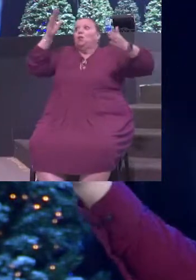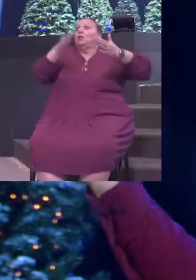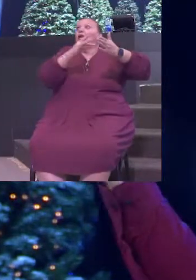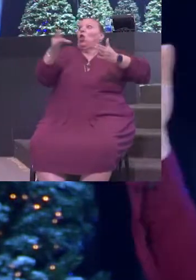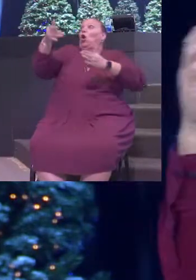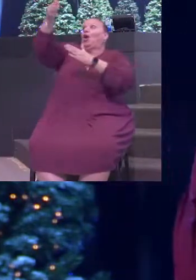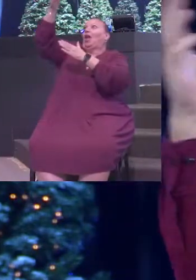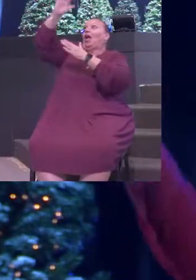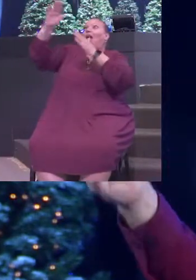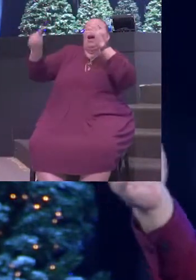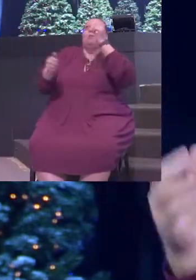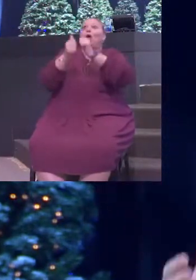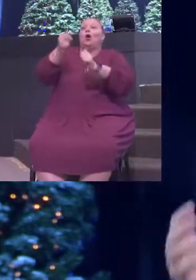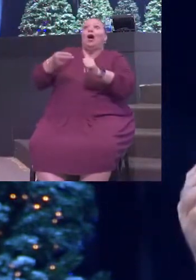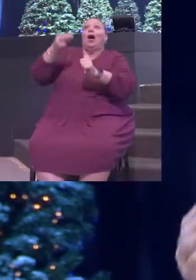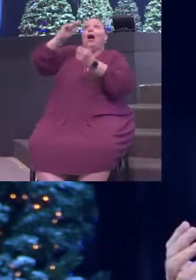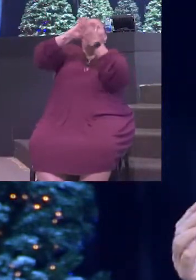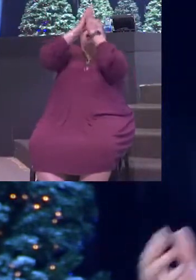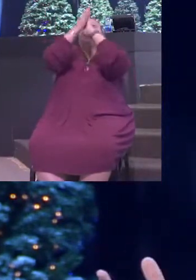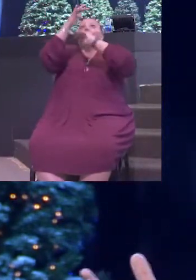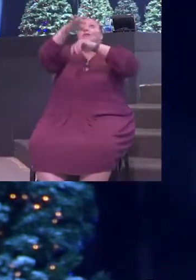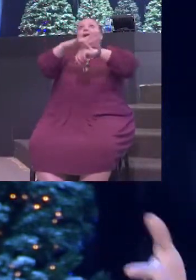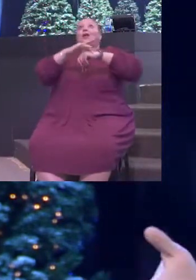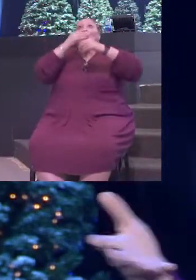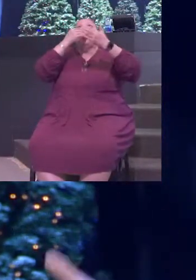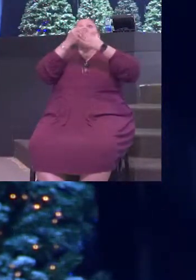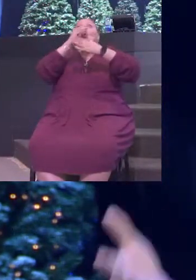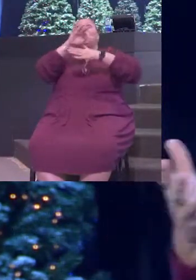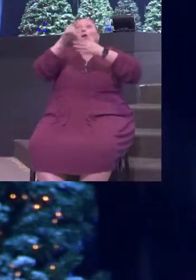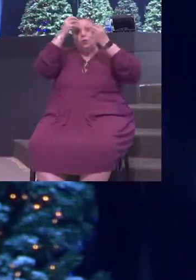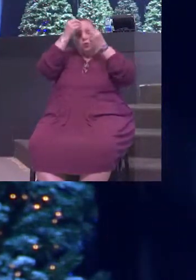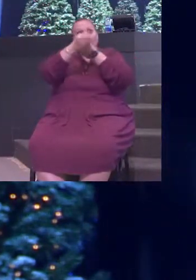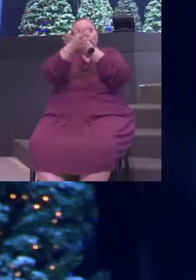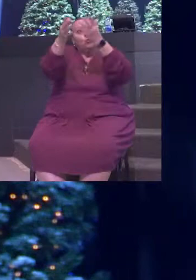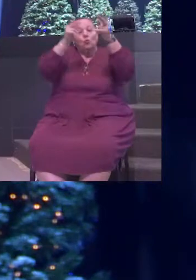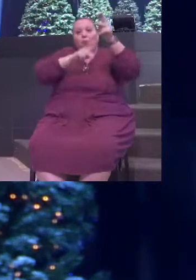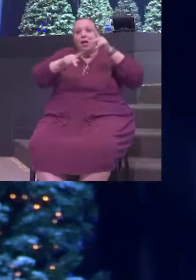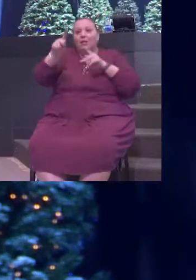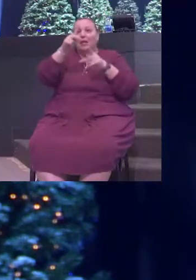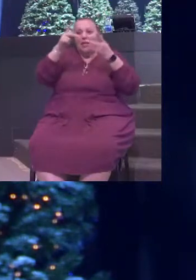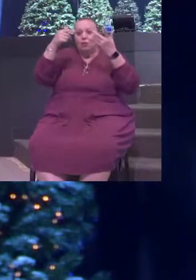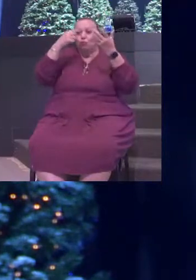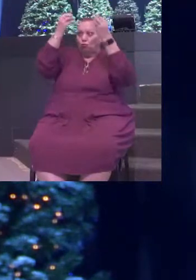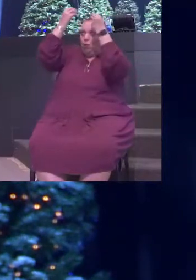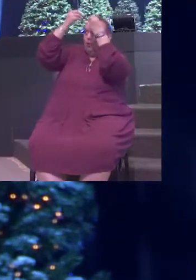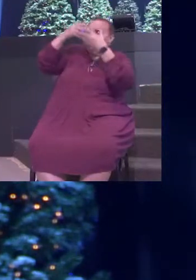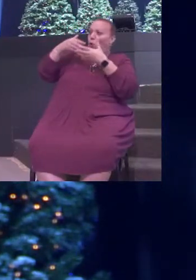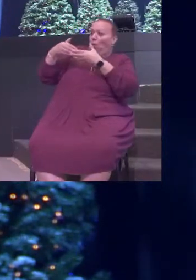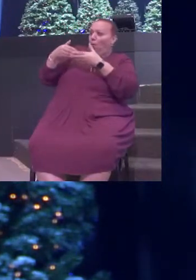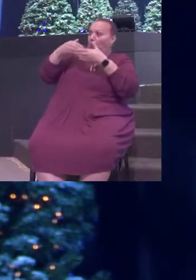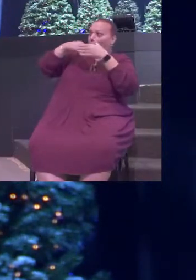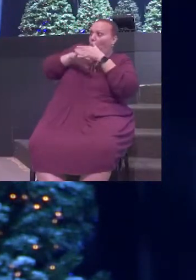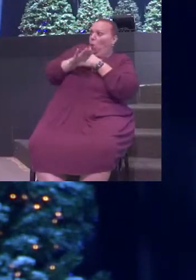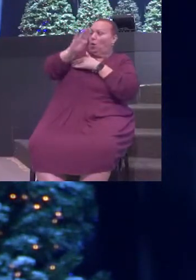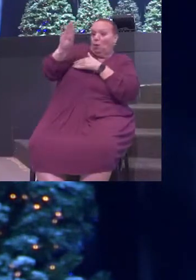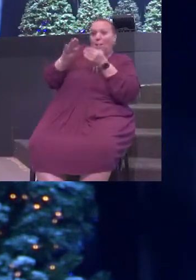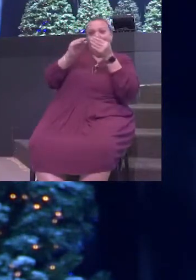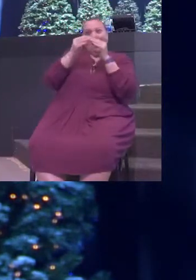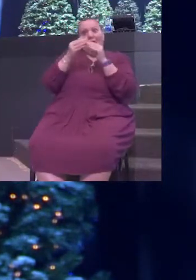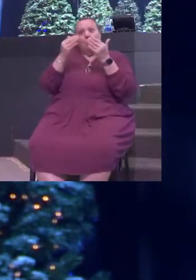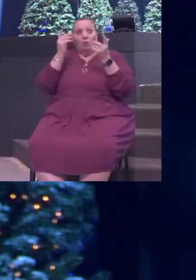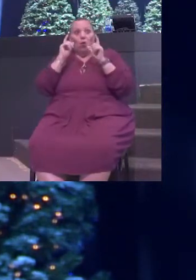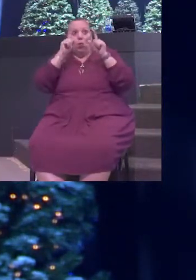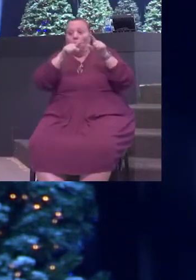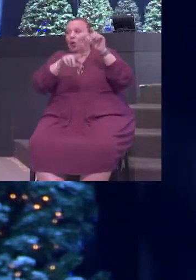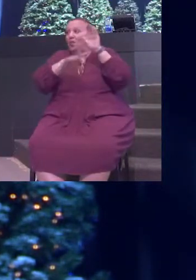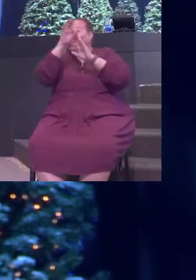'Glory to God in the highest, peace on earth, goodwill to men.' And they told us that there was a baby that was born that was in Bethlehem, and if we went, we could find a baby